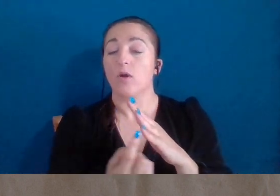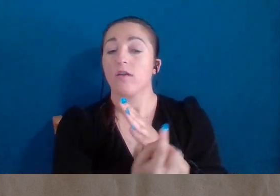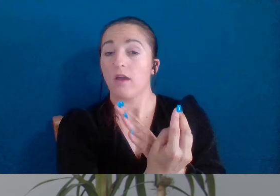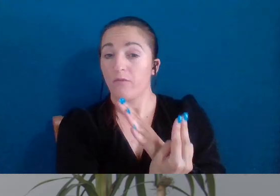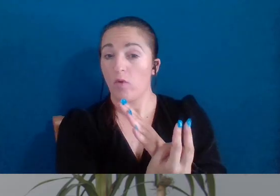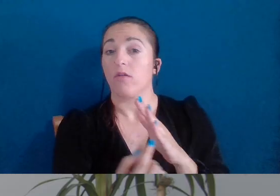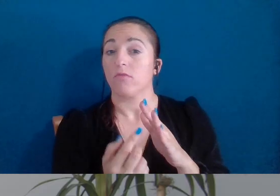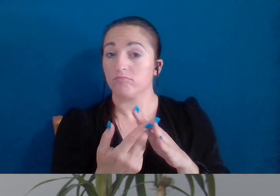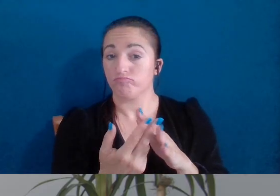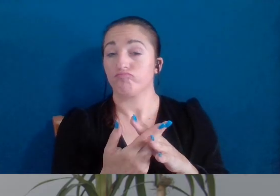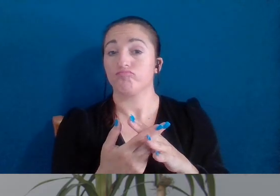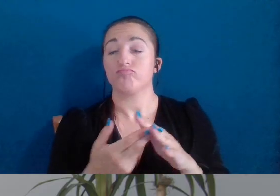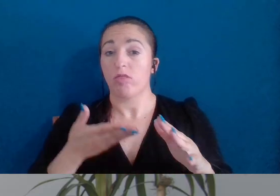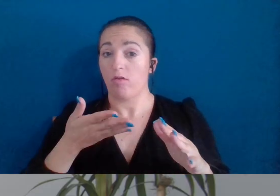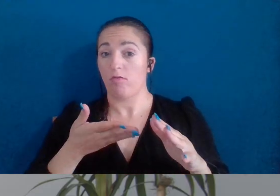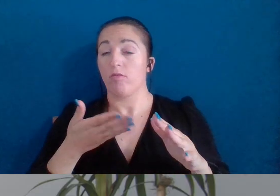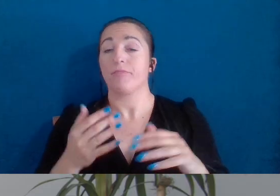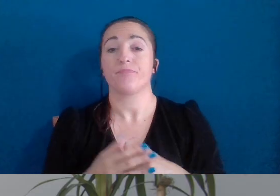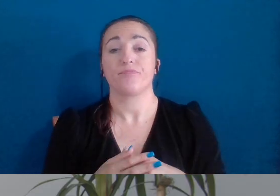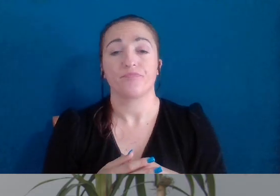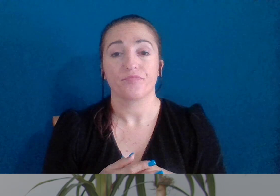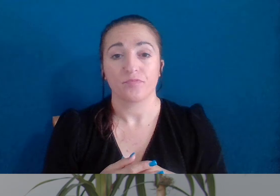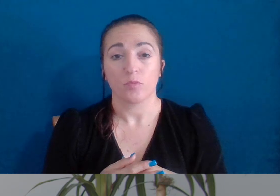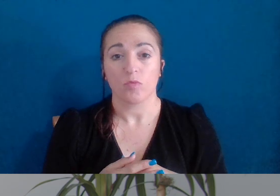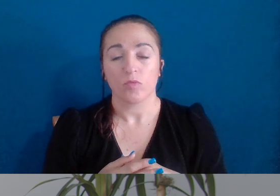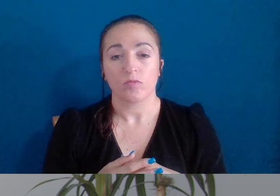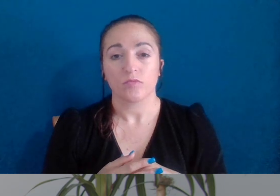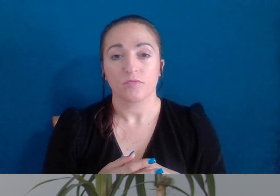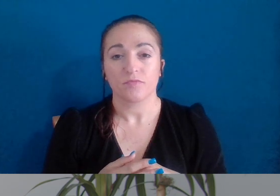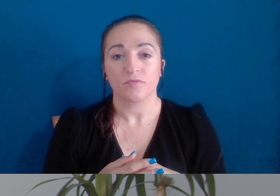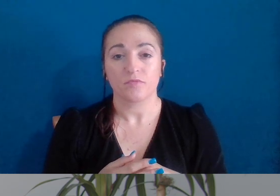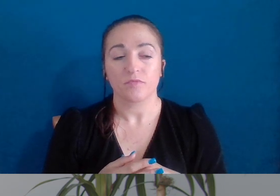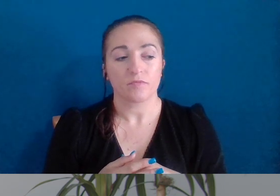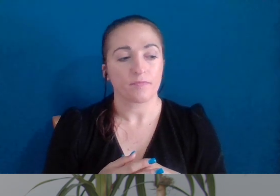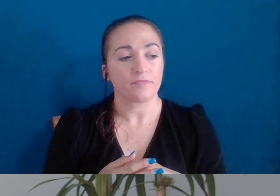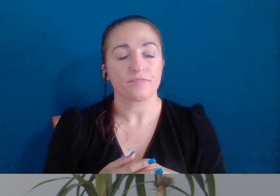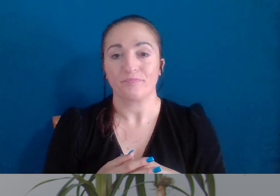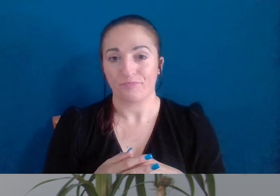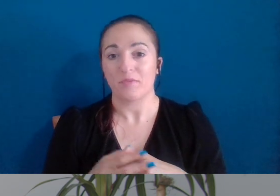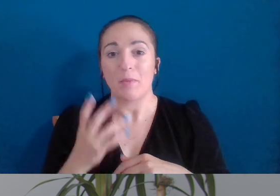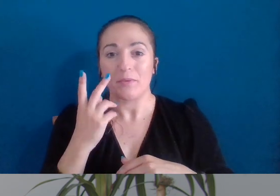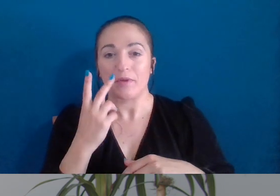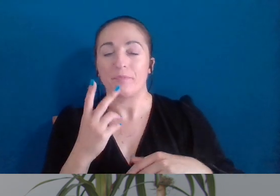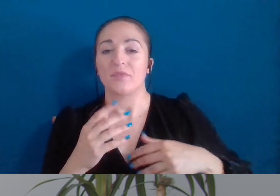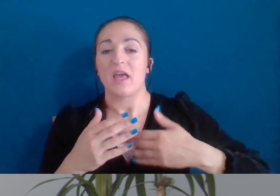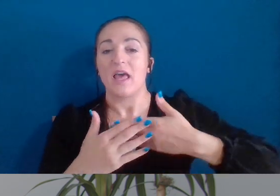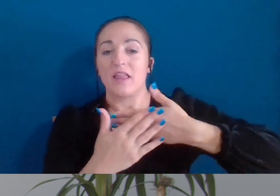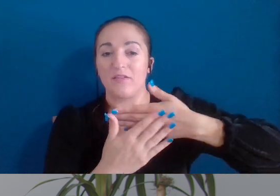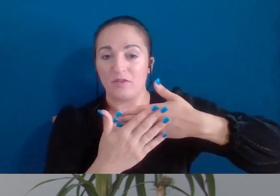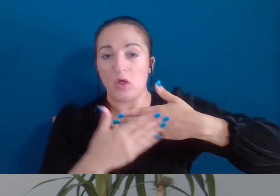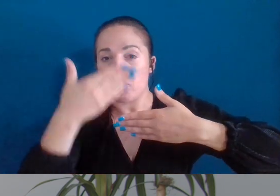right? It's halfway through. And I have these pieces all coming out on this